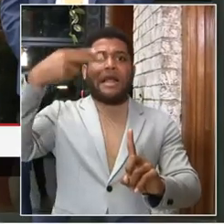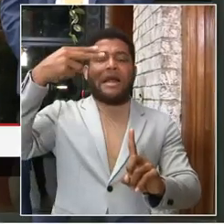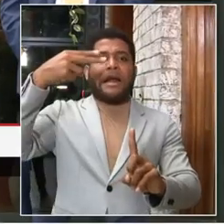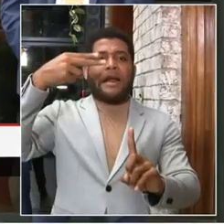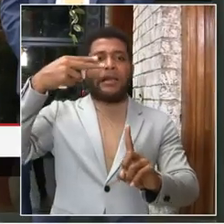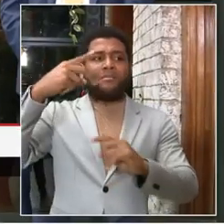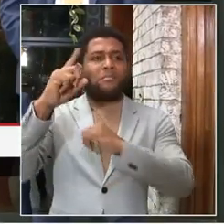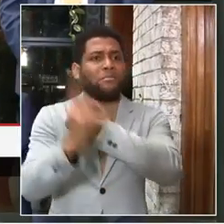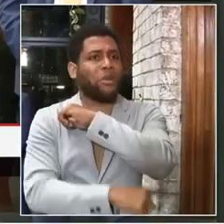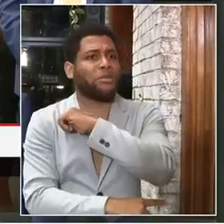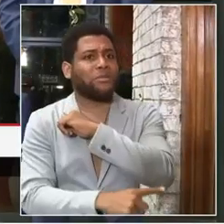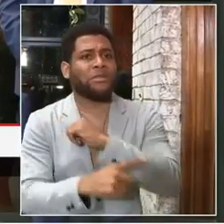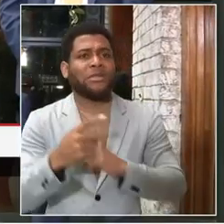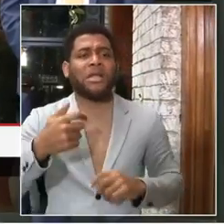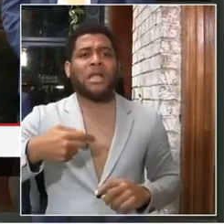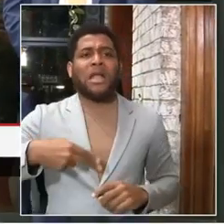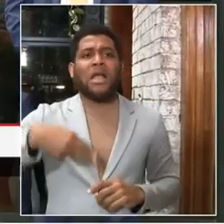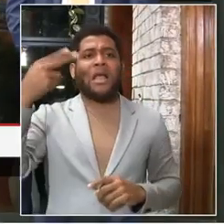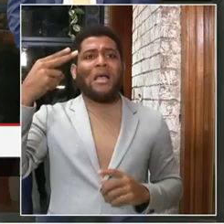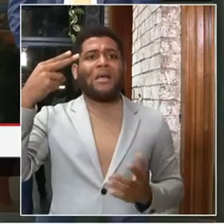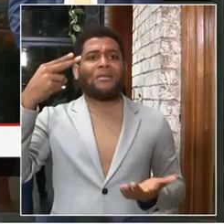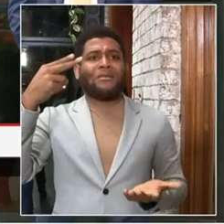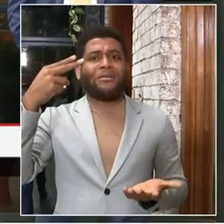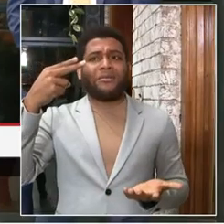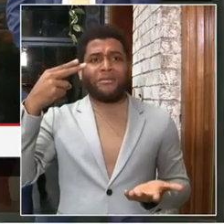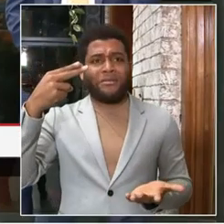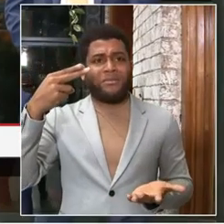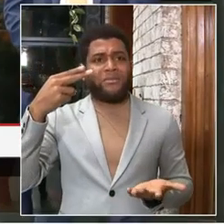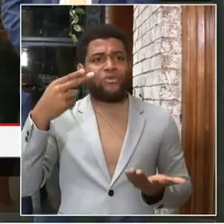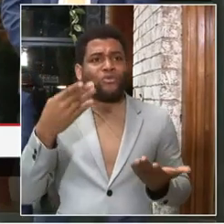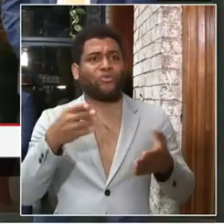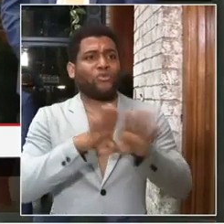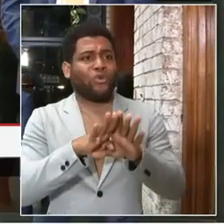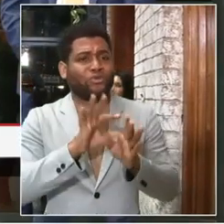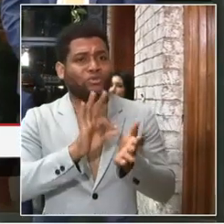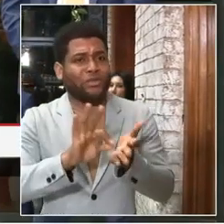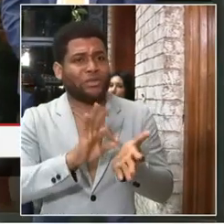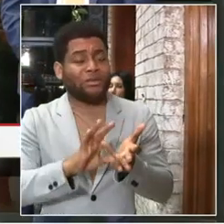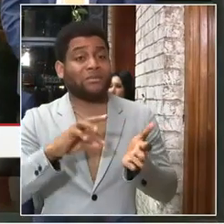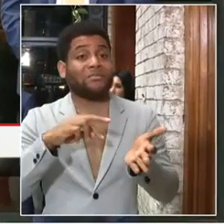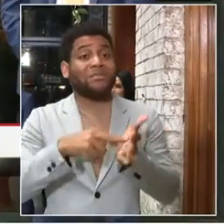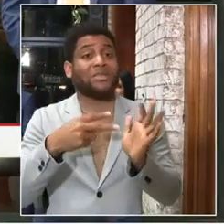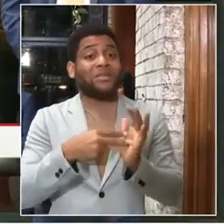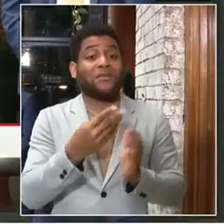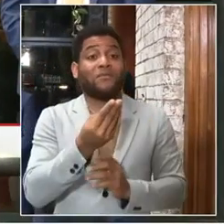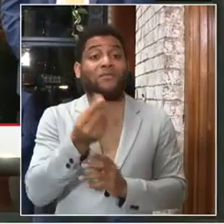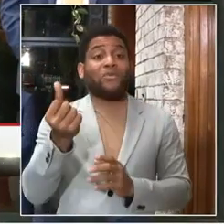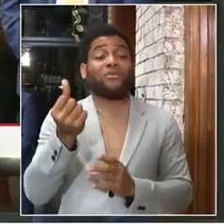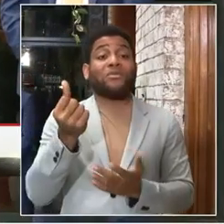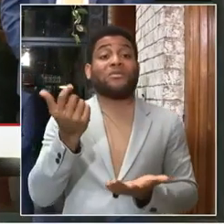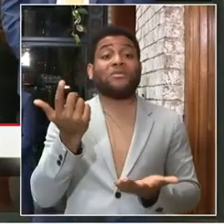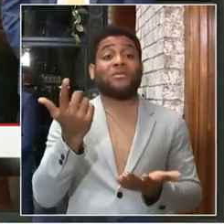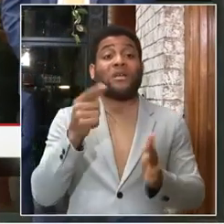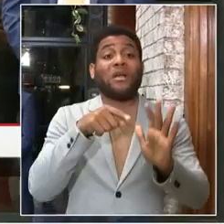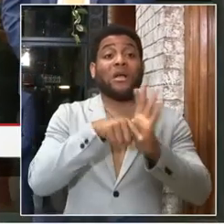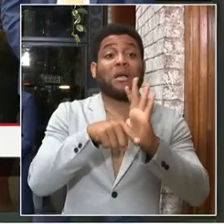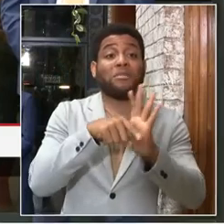rate, and we had fewer homicides. And so there are a lot of inputs, so we